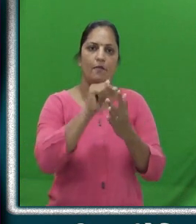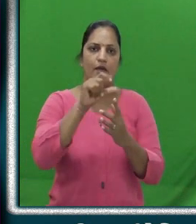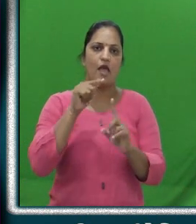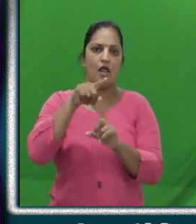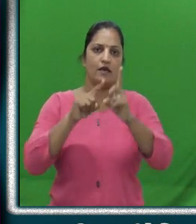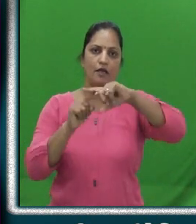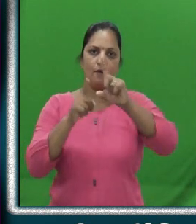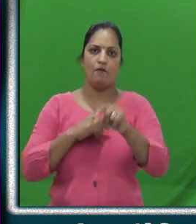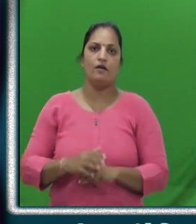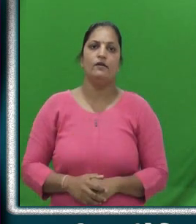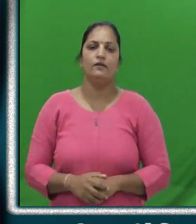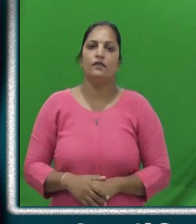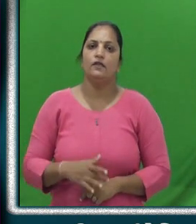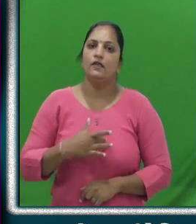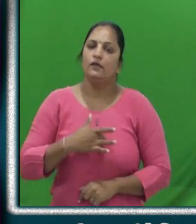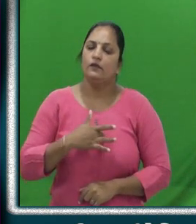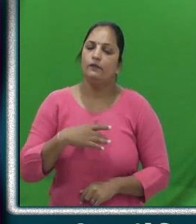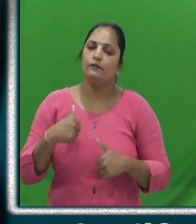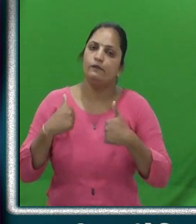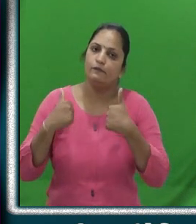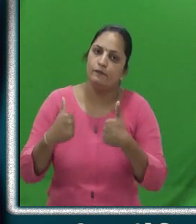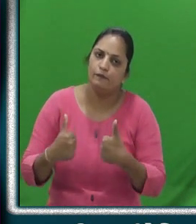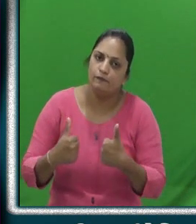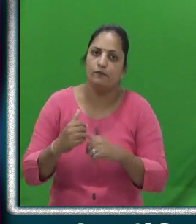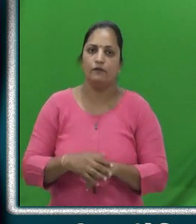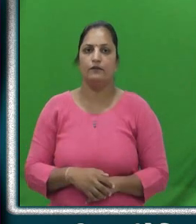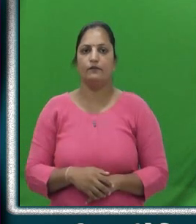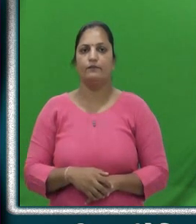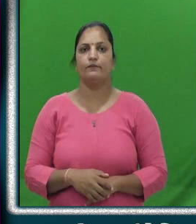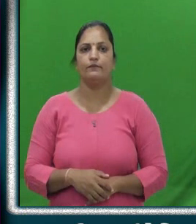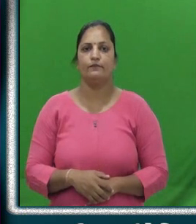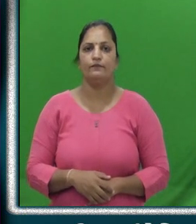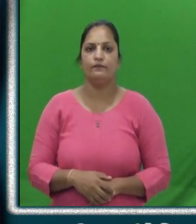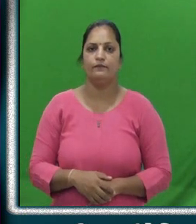Humility, humility means humbleness, namrata.